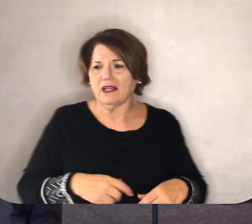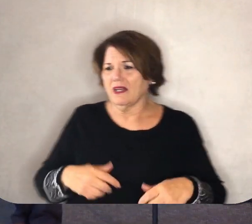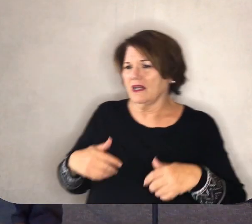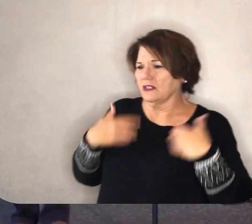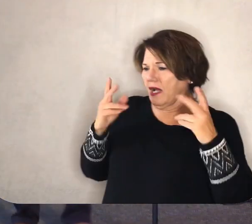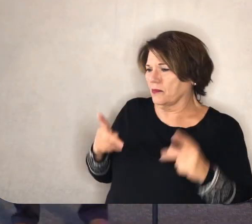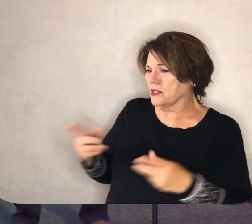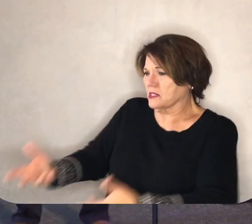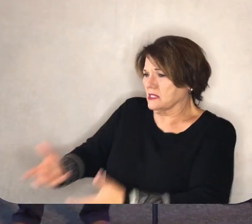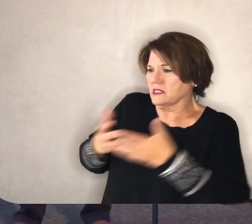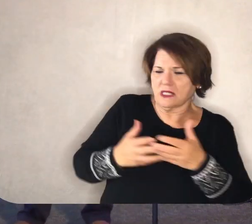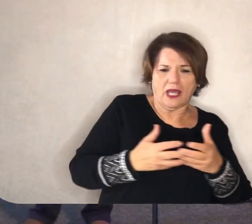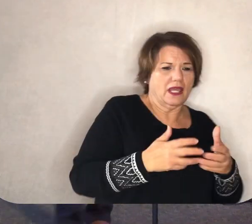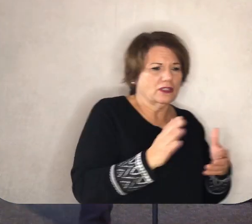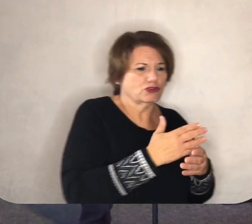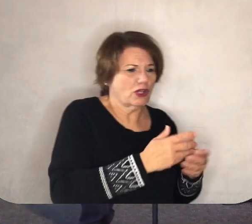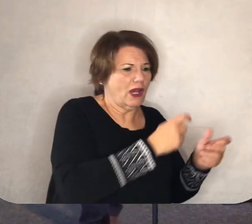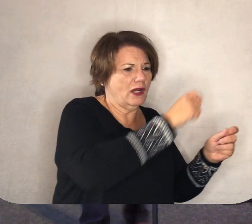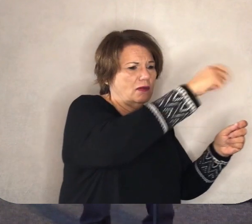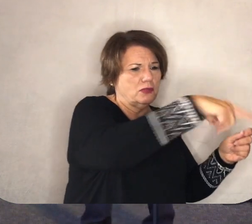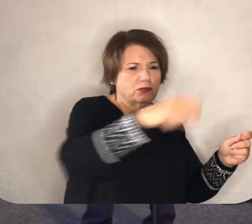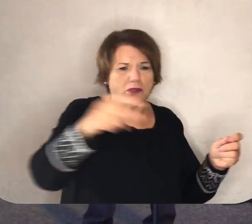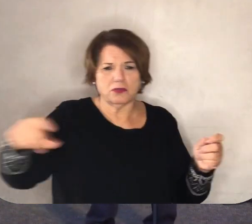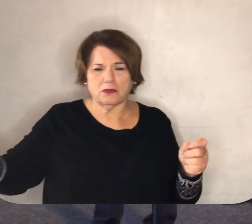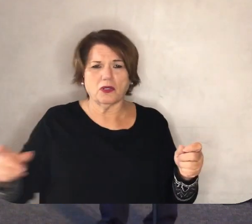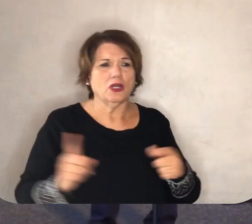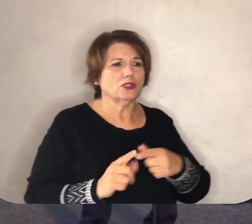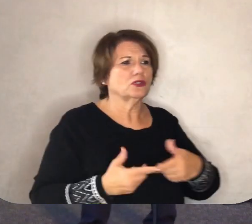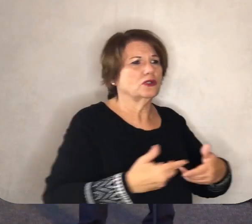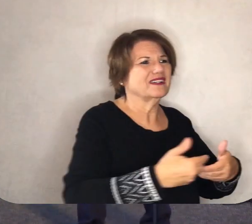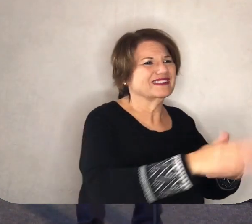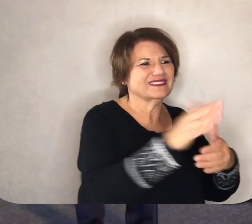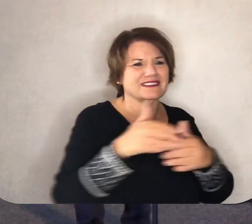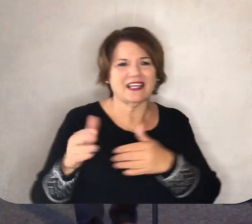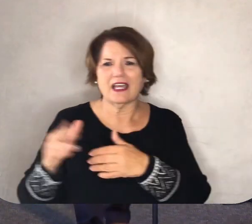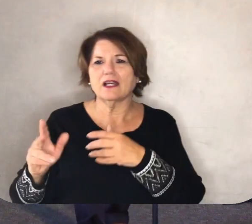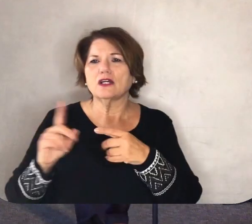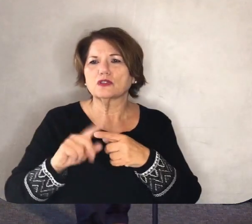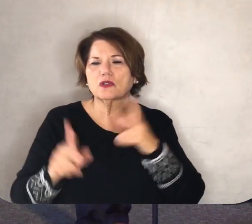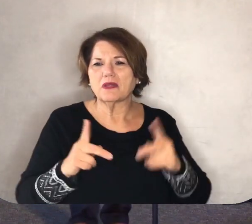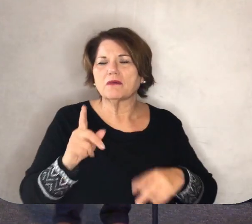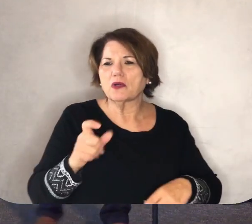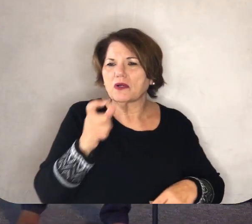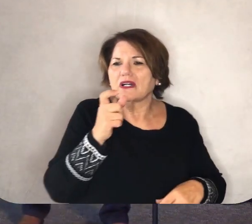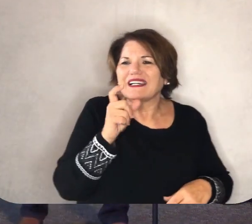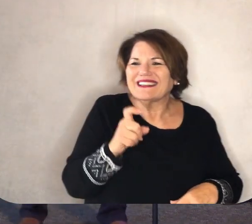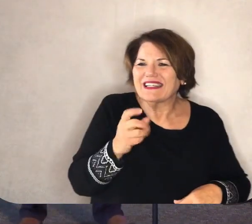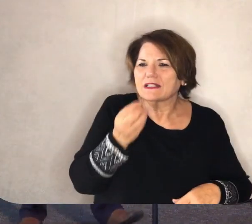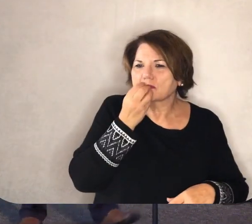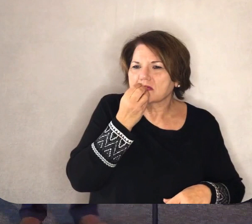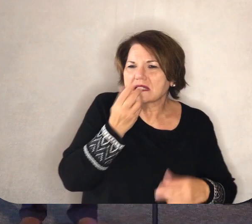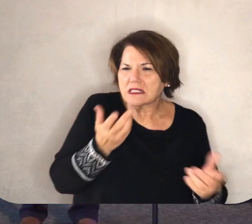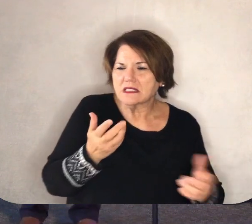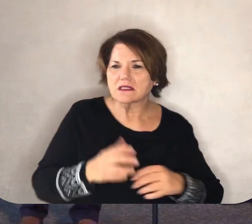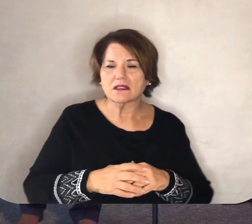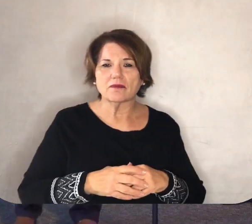kingdom, listen to what Pastor Dave had said this morning. I have to read it because I'll mess it up. It says, if you can't be the wood you